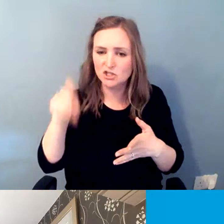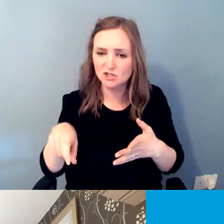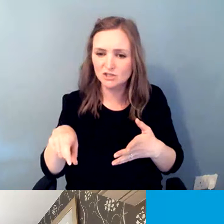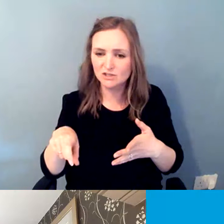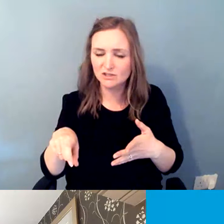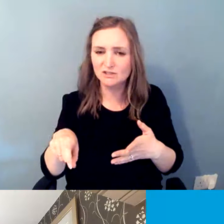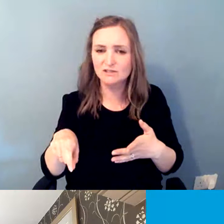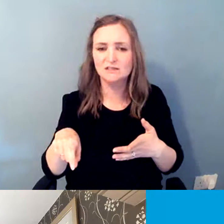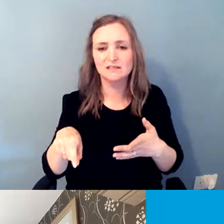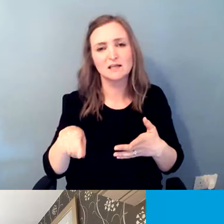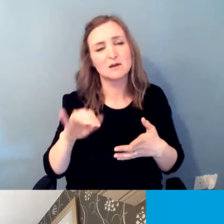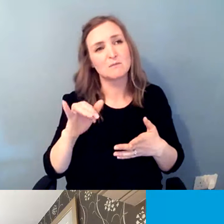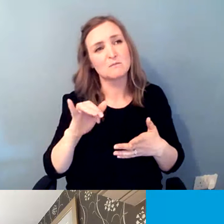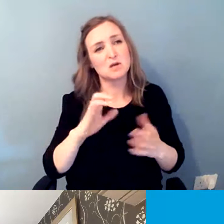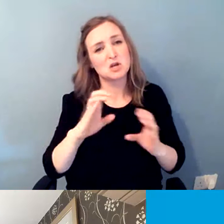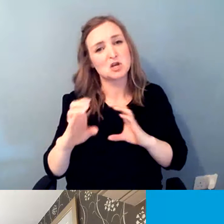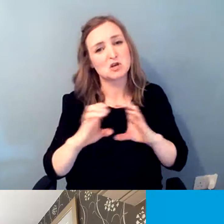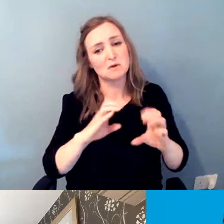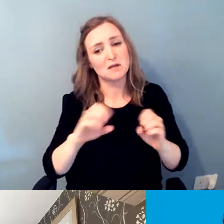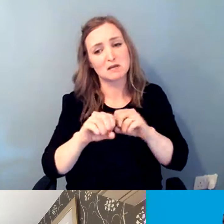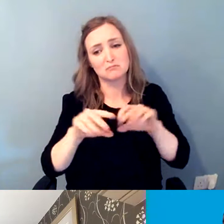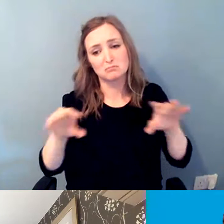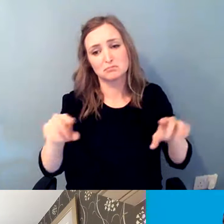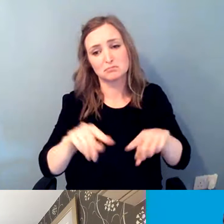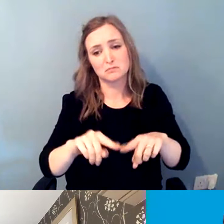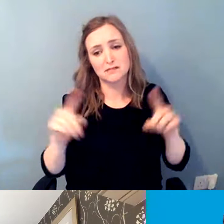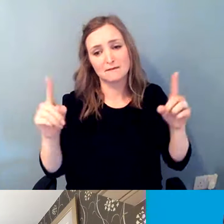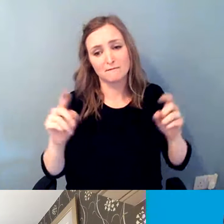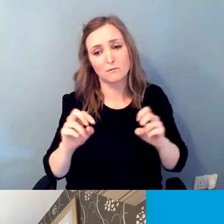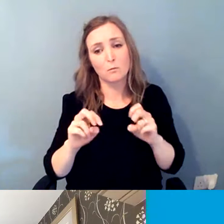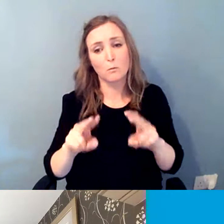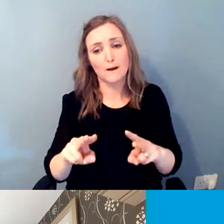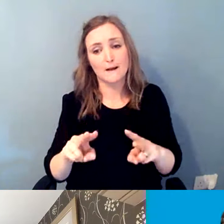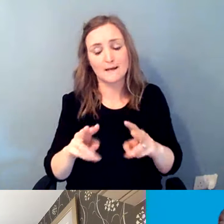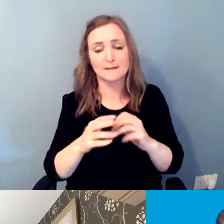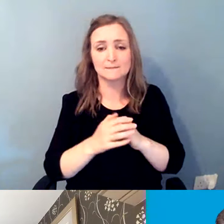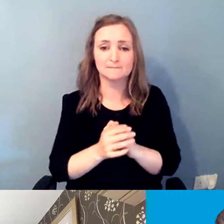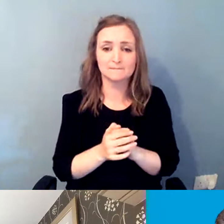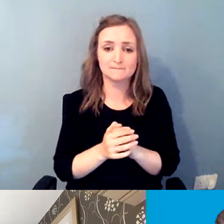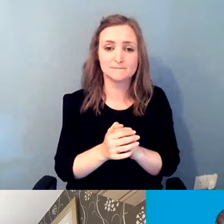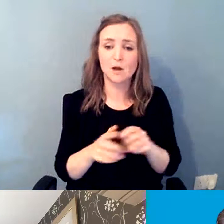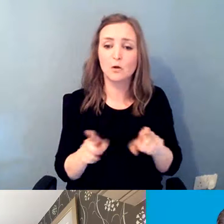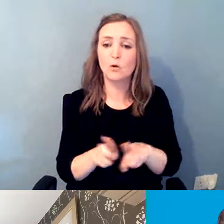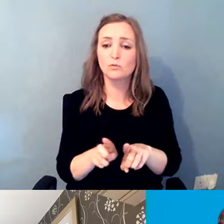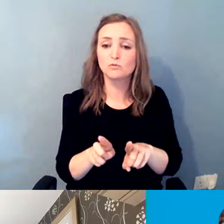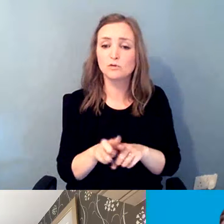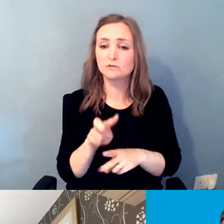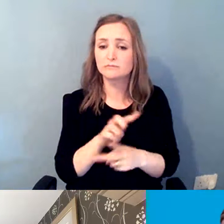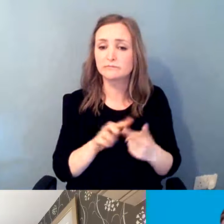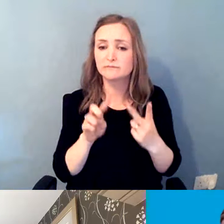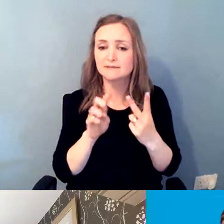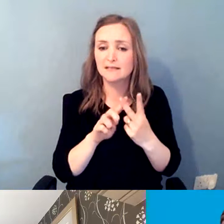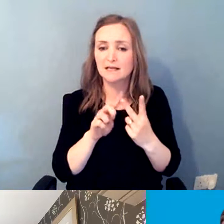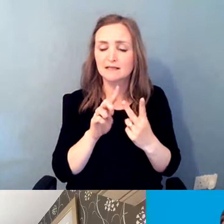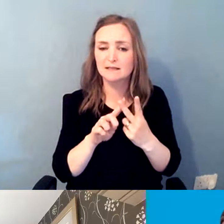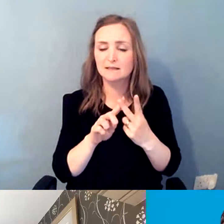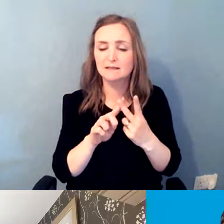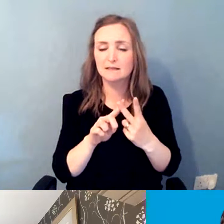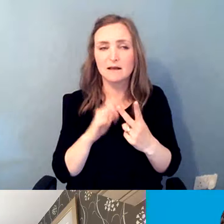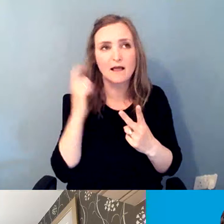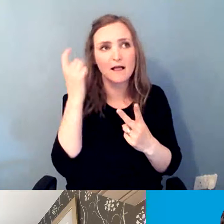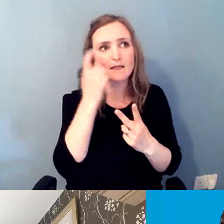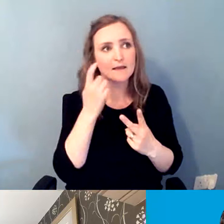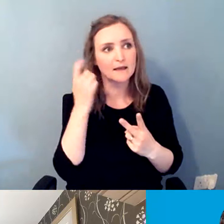communications possibly slightly differently in that respect. My other quick question was, with regards to the application of